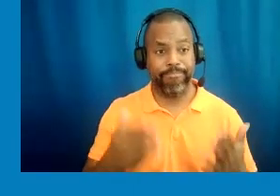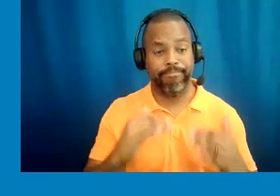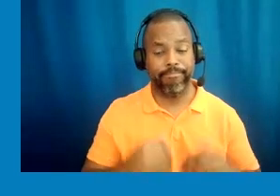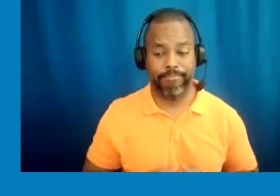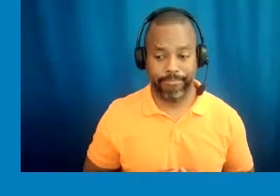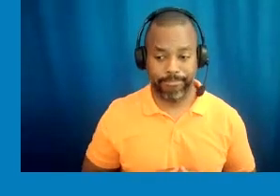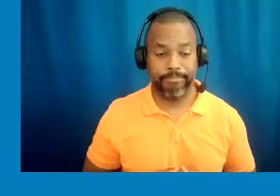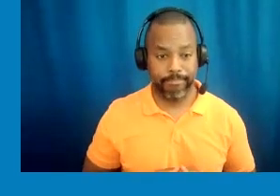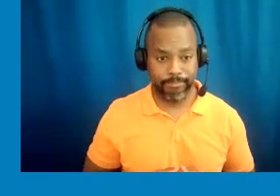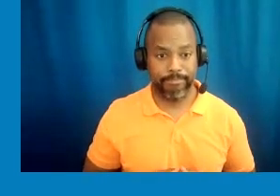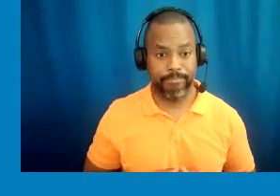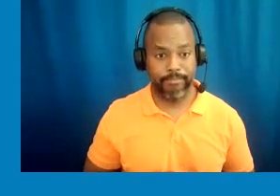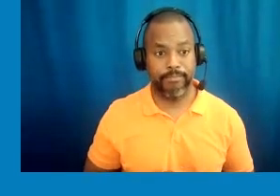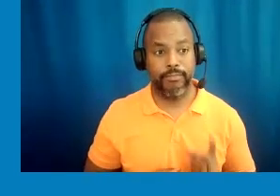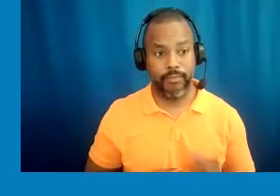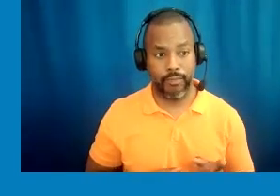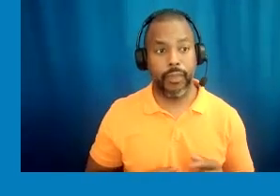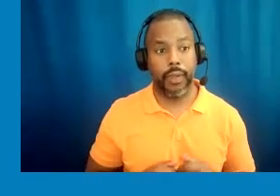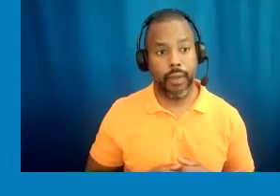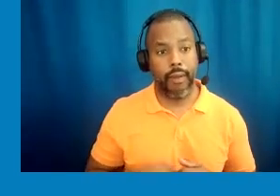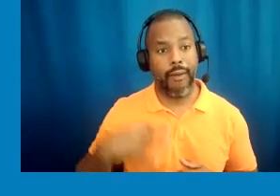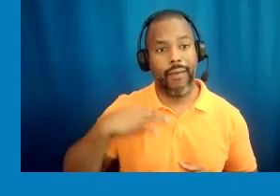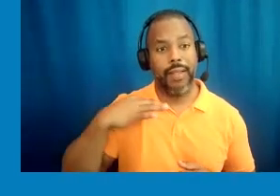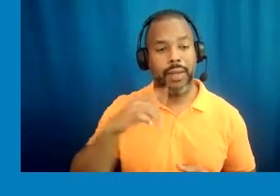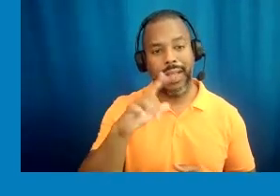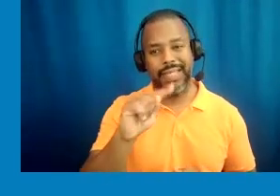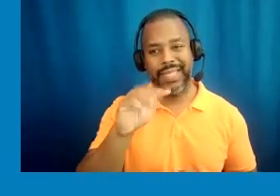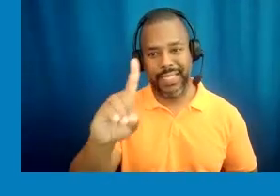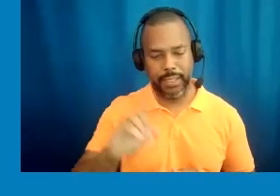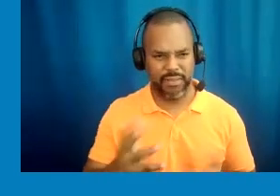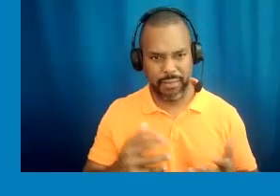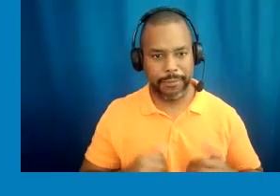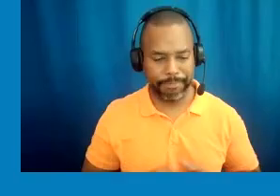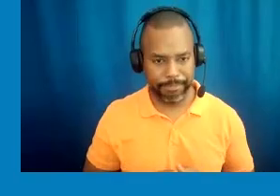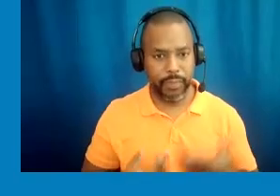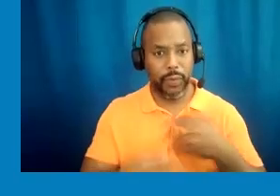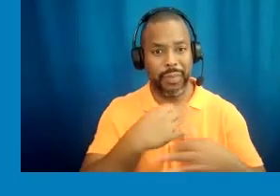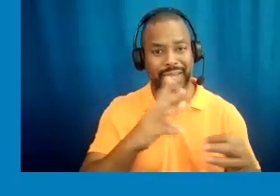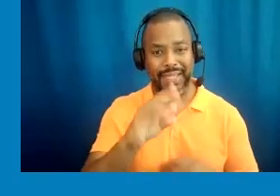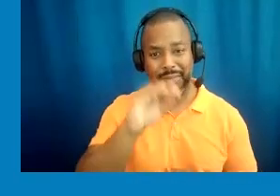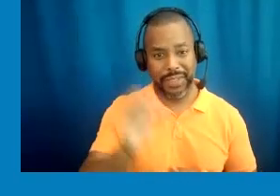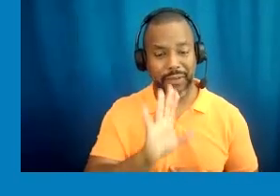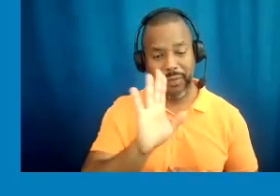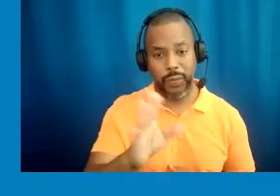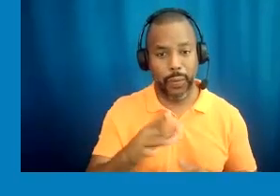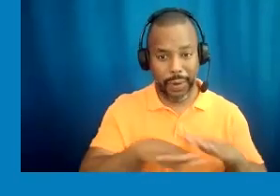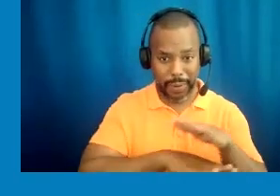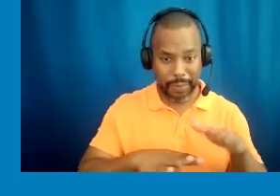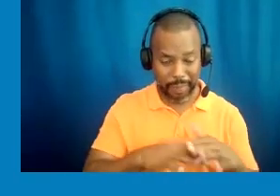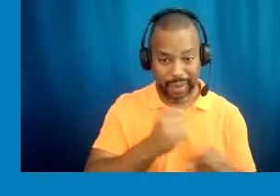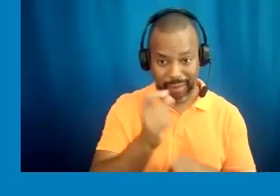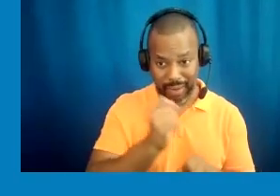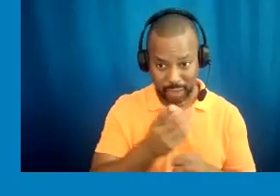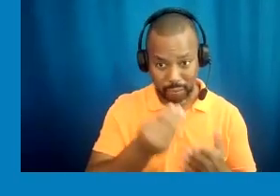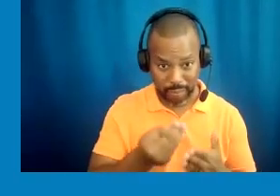Our voluntary long-term disability, or LTD is what we call it. This replaces 60% of your base annual salary if you should be